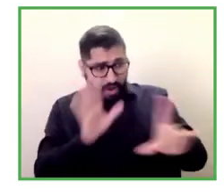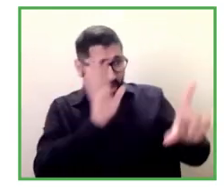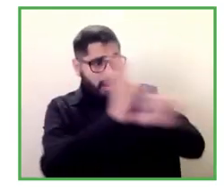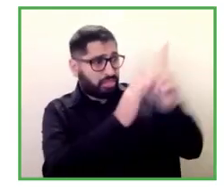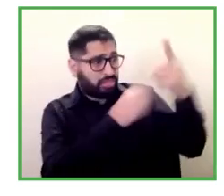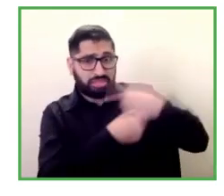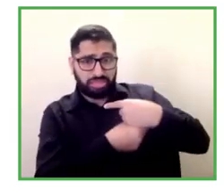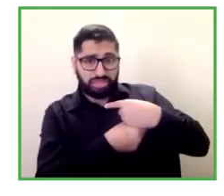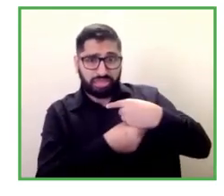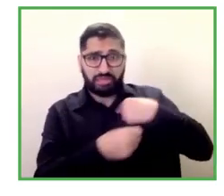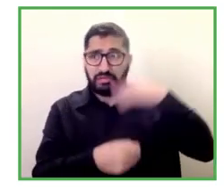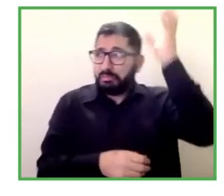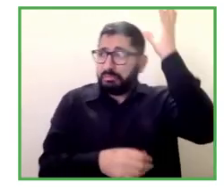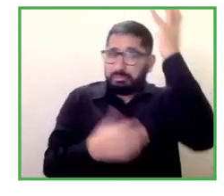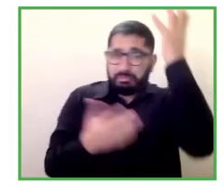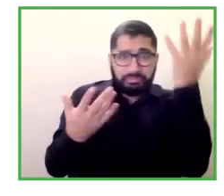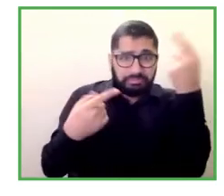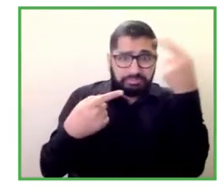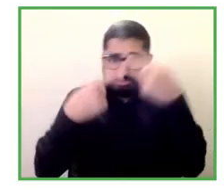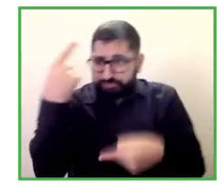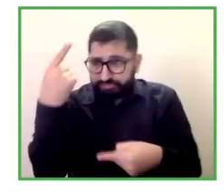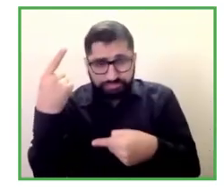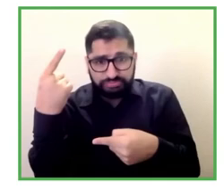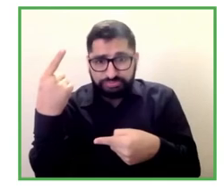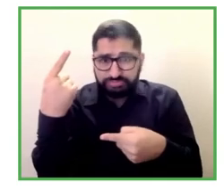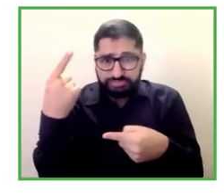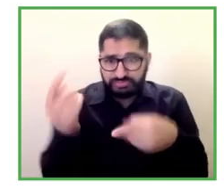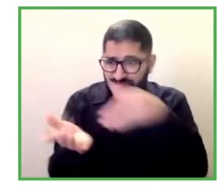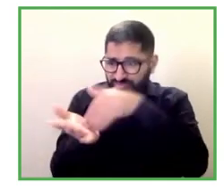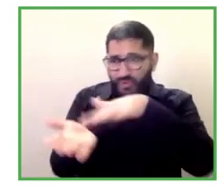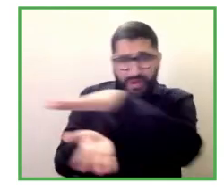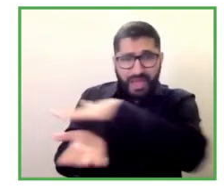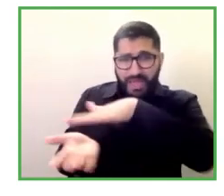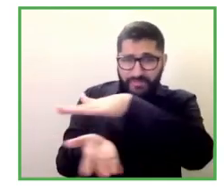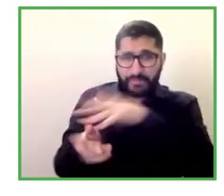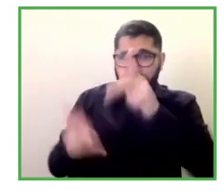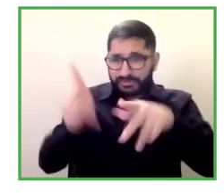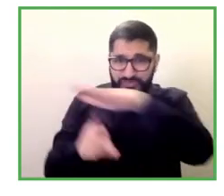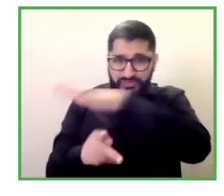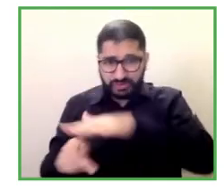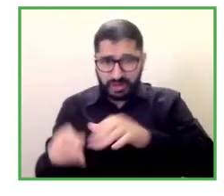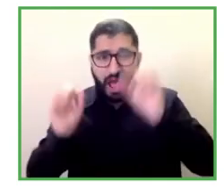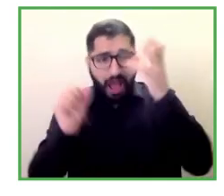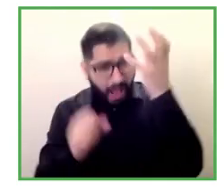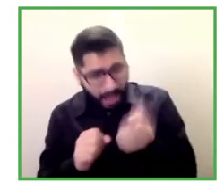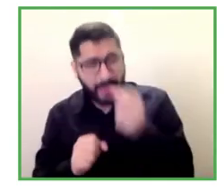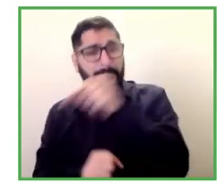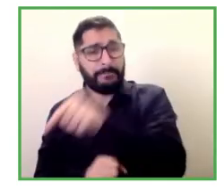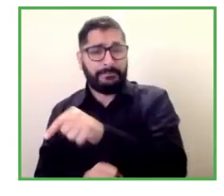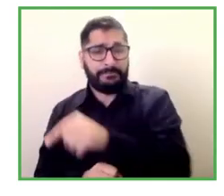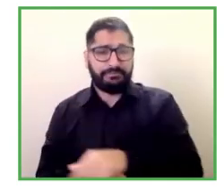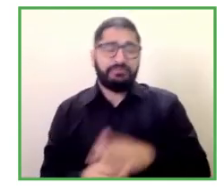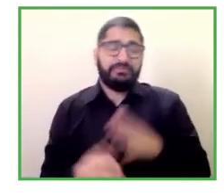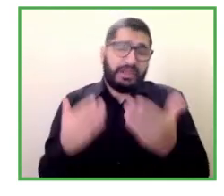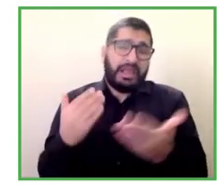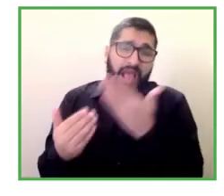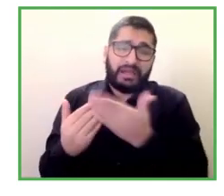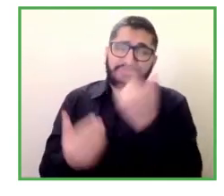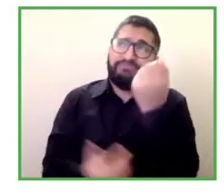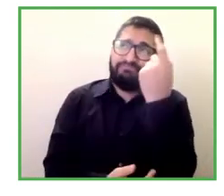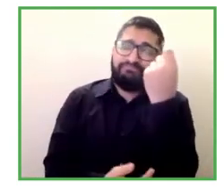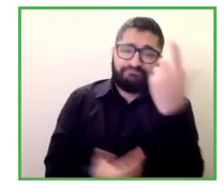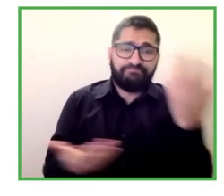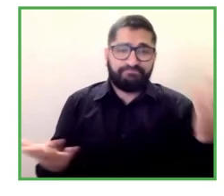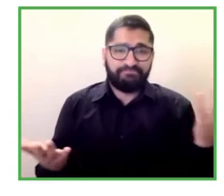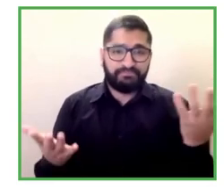believe that that particular vulnerability that these people have is easily understood from